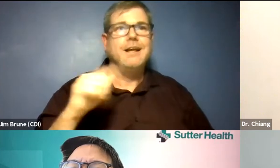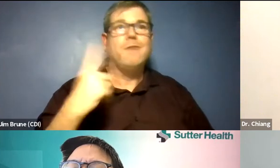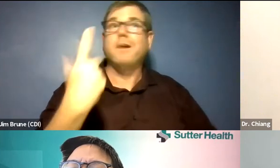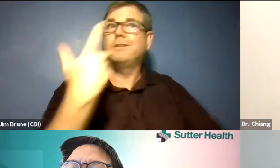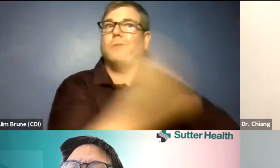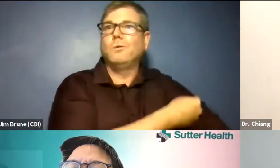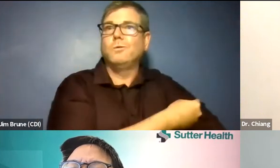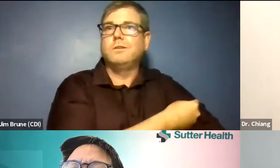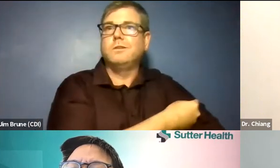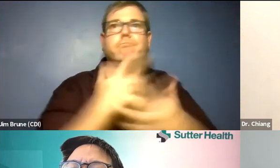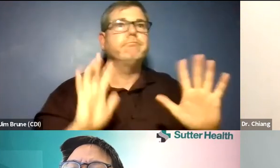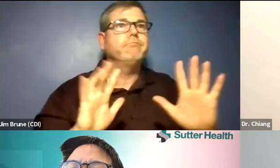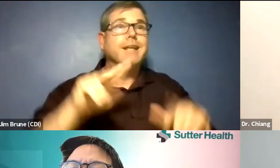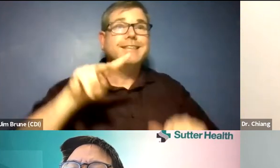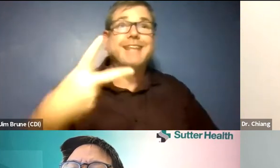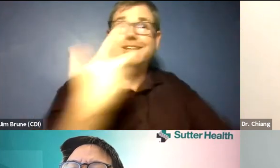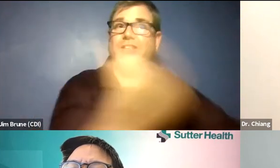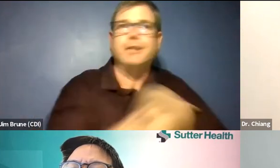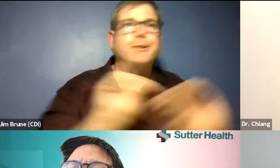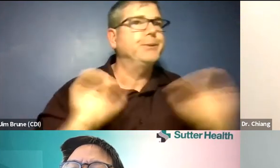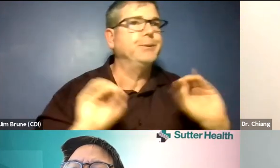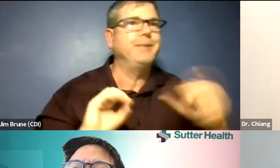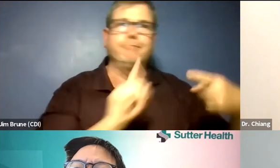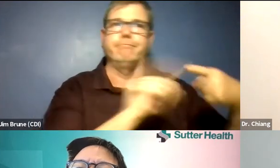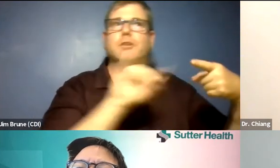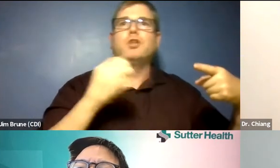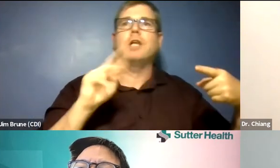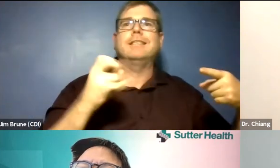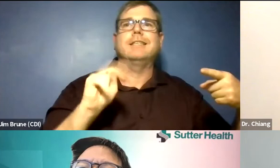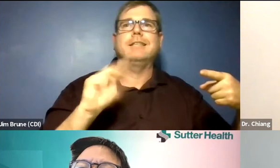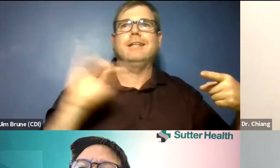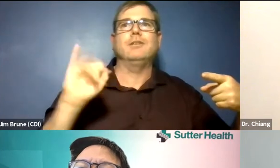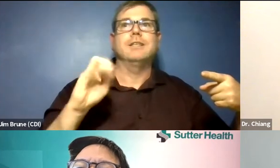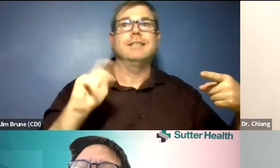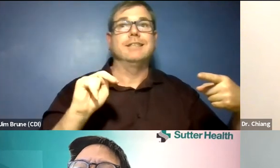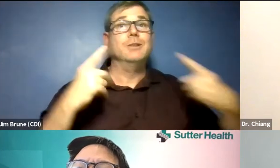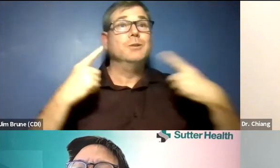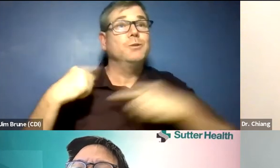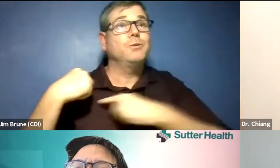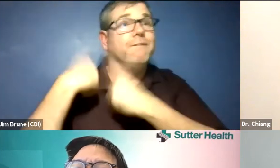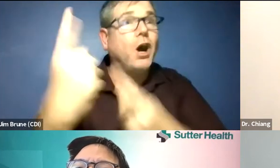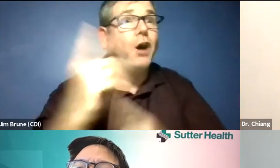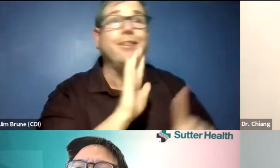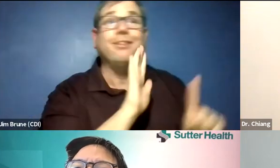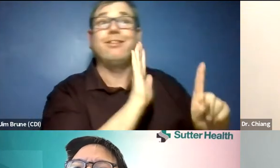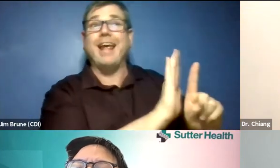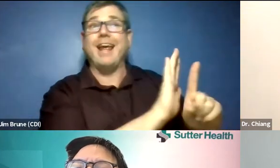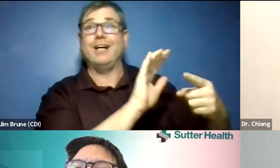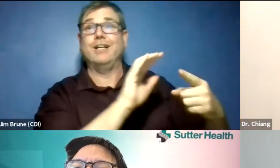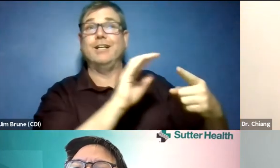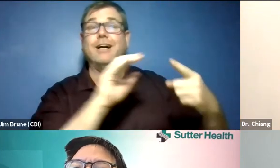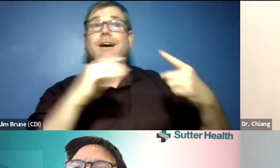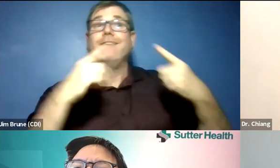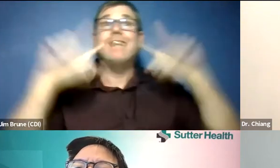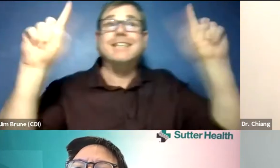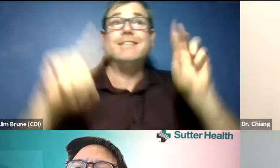What I've seen so far is that its efficacy is not as great as the Moderna and